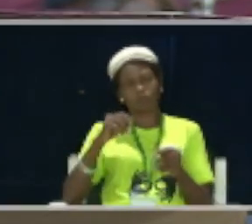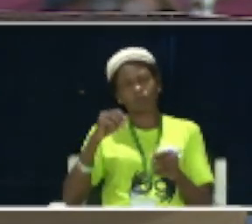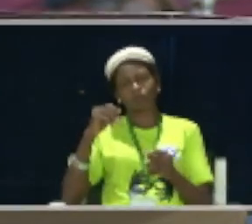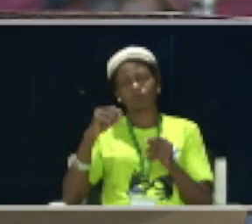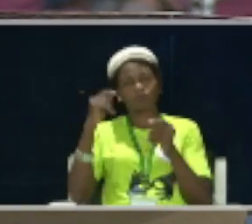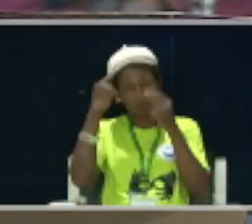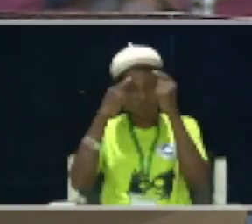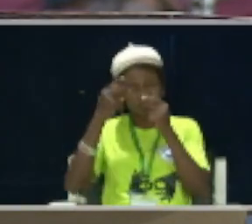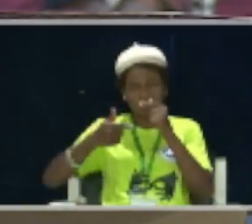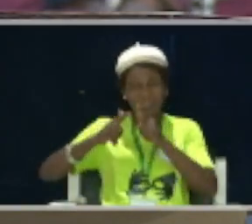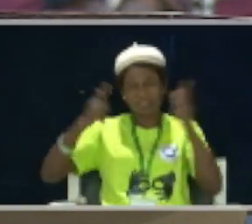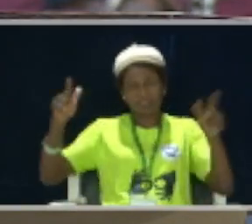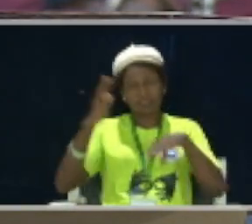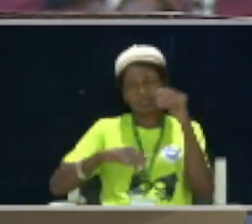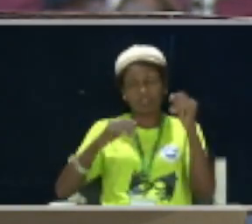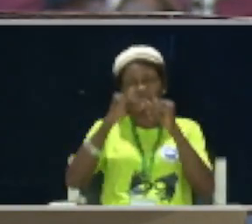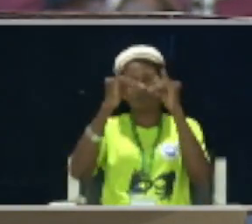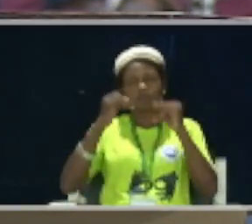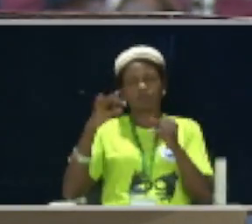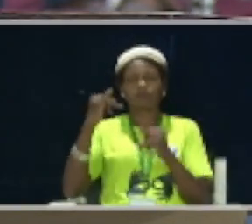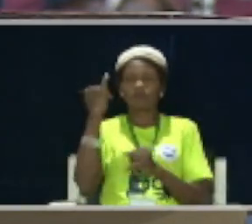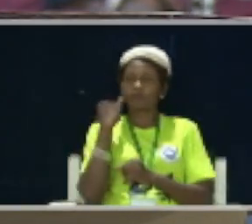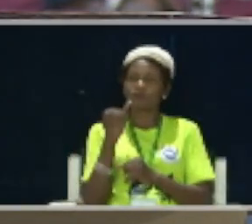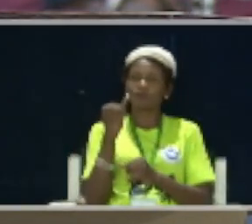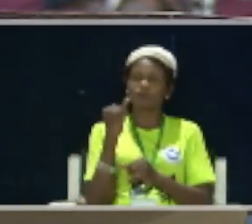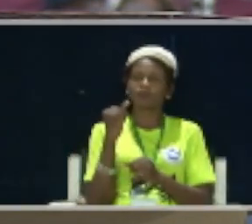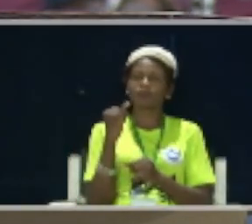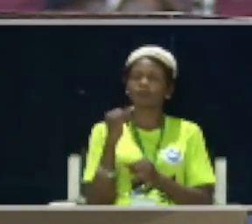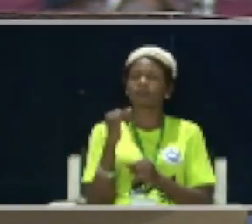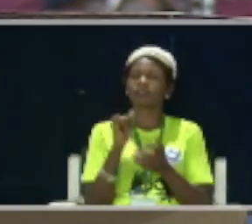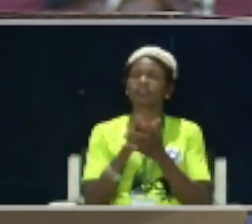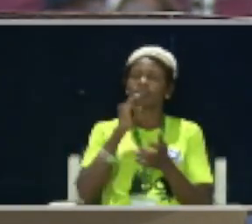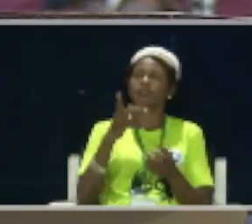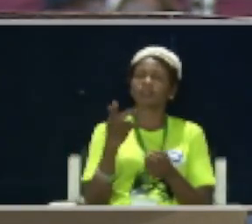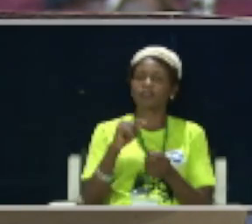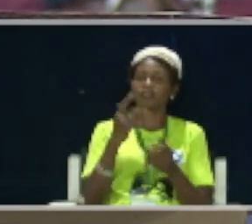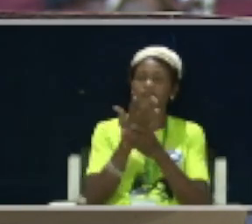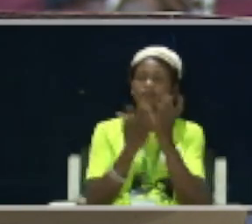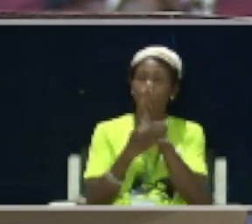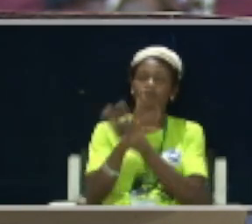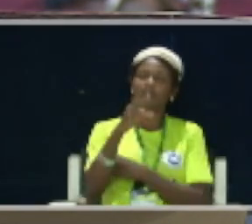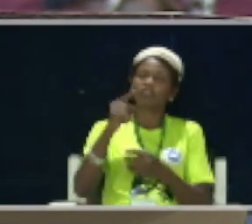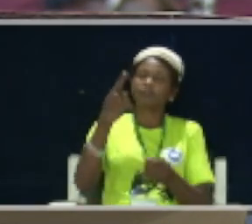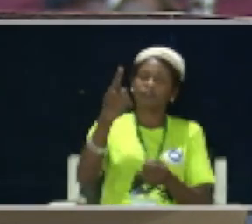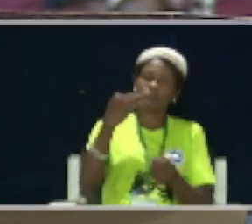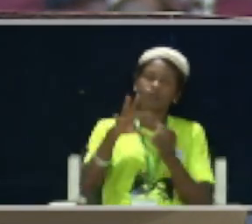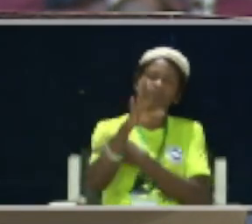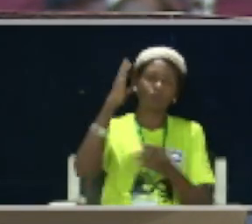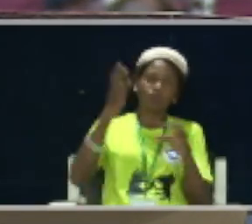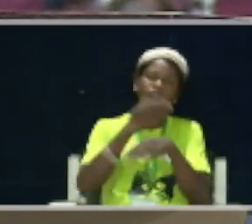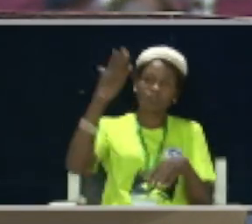wisdom. That must be the finger of God. That impossible height, the finger of God will take you